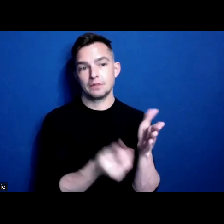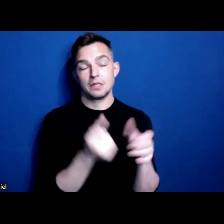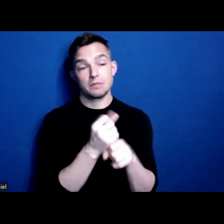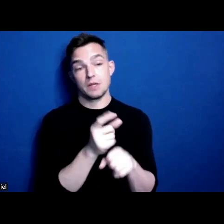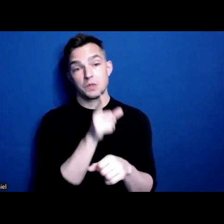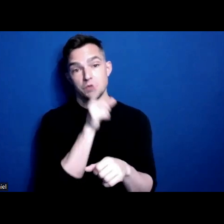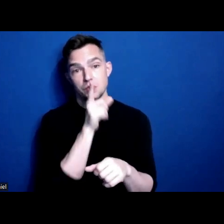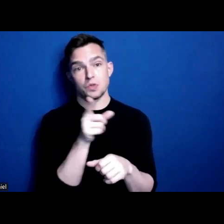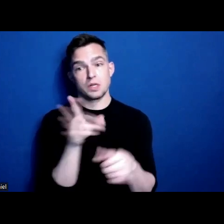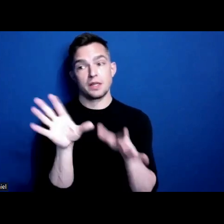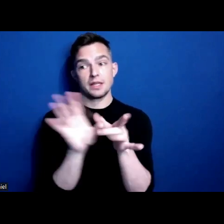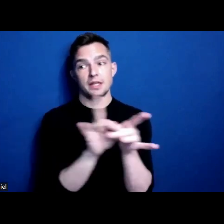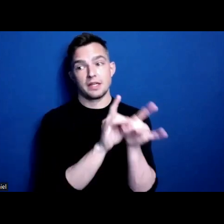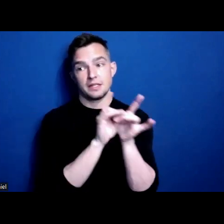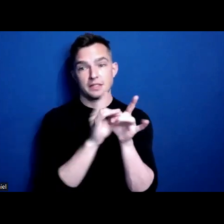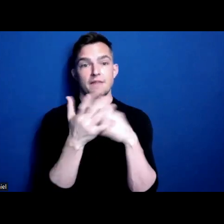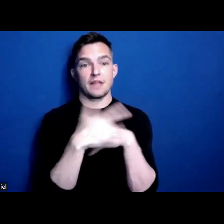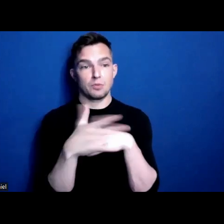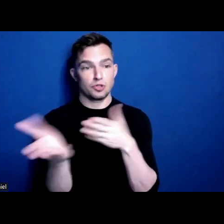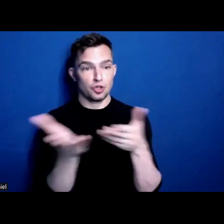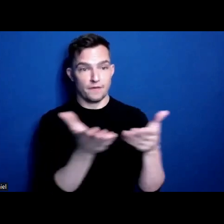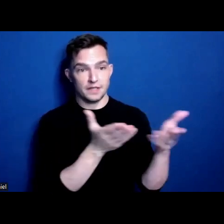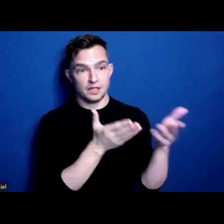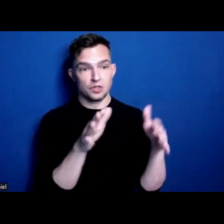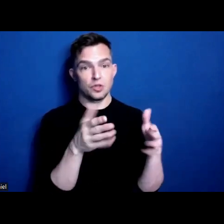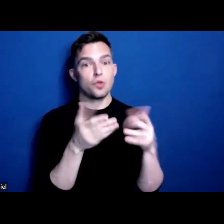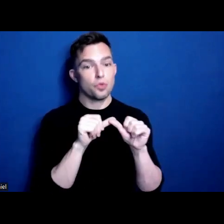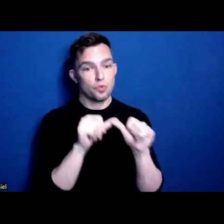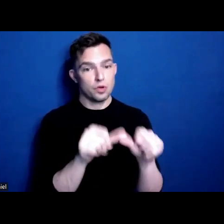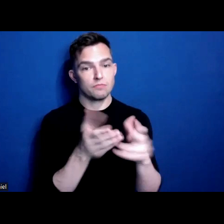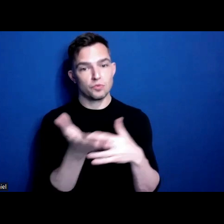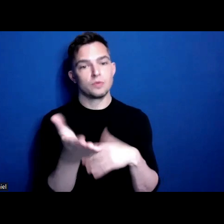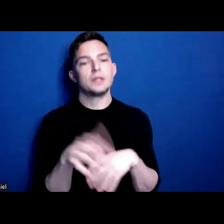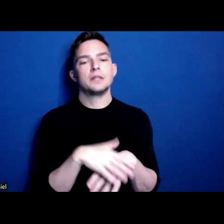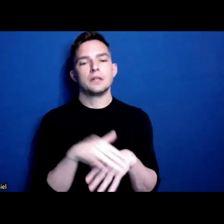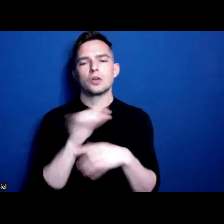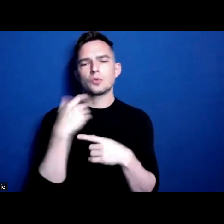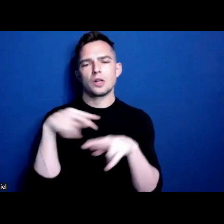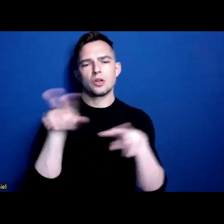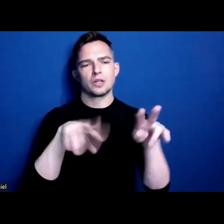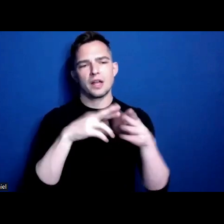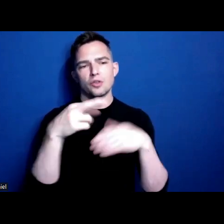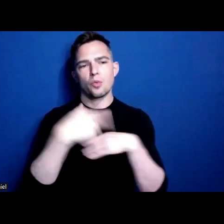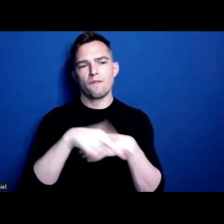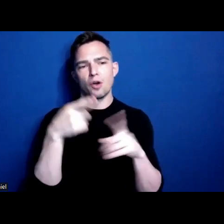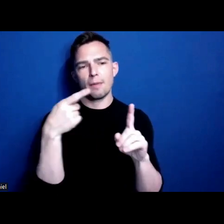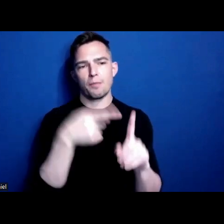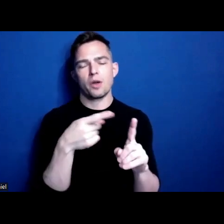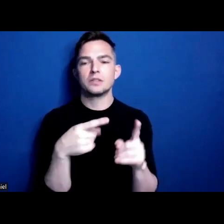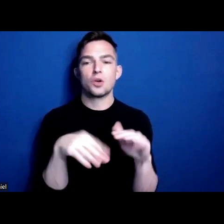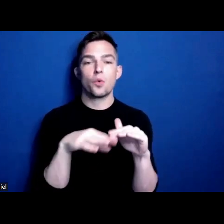are connections to available services throughout. We're also looking at those referral points that are